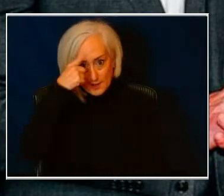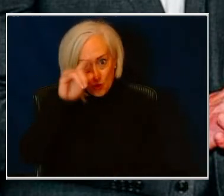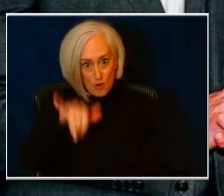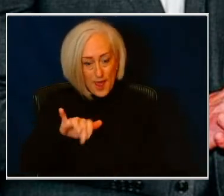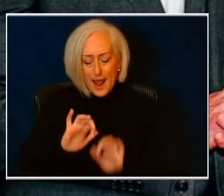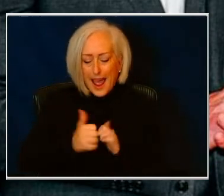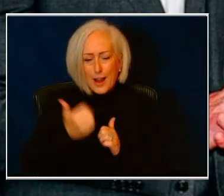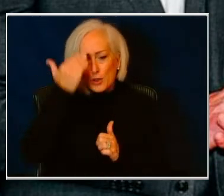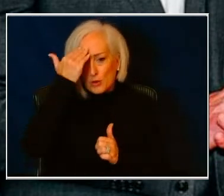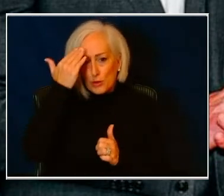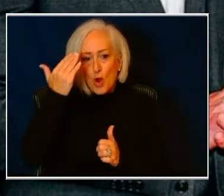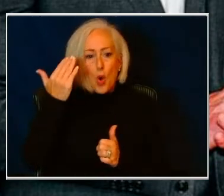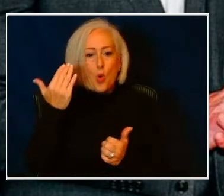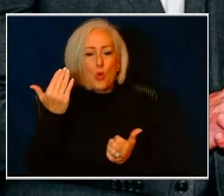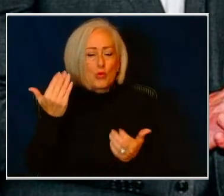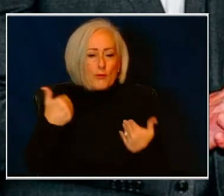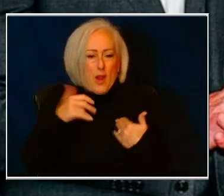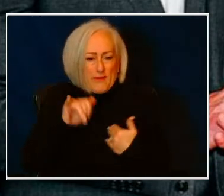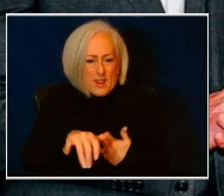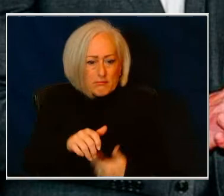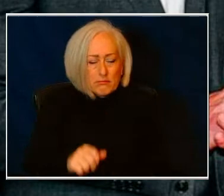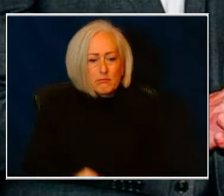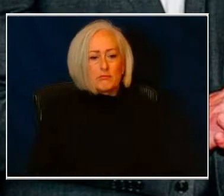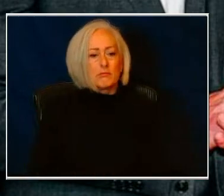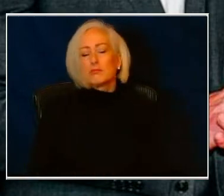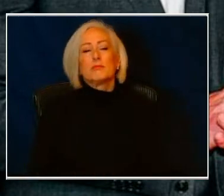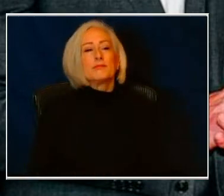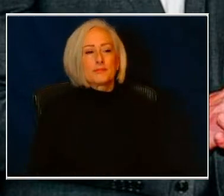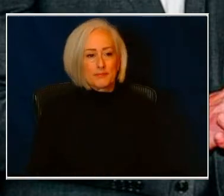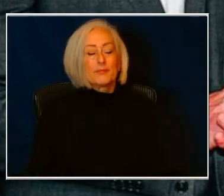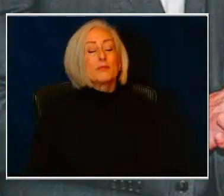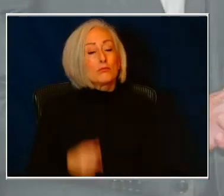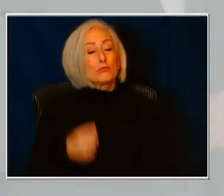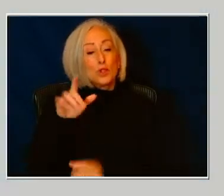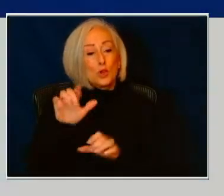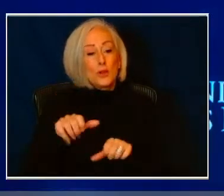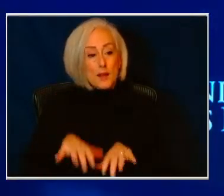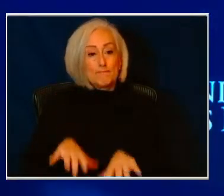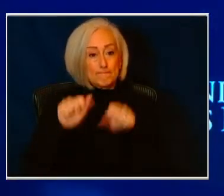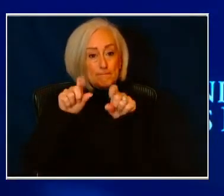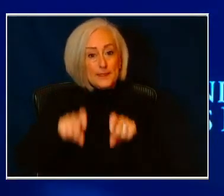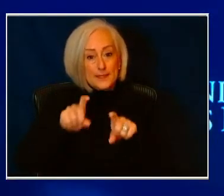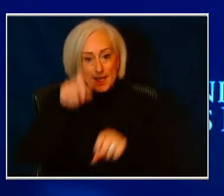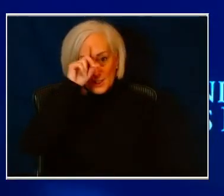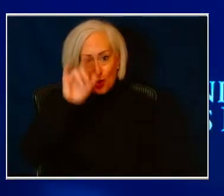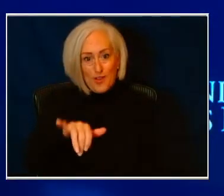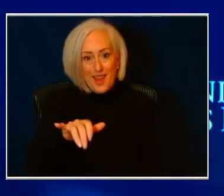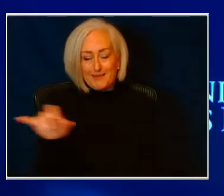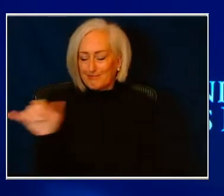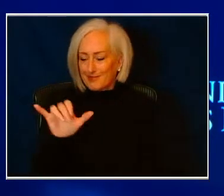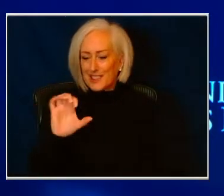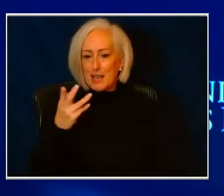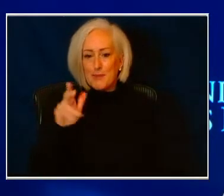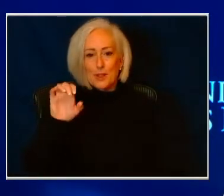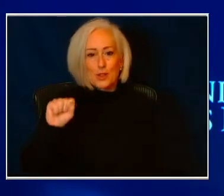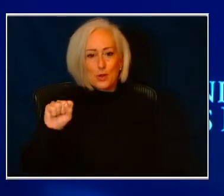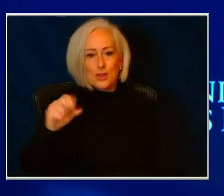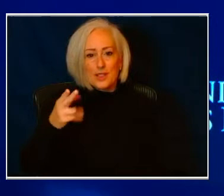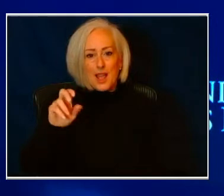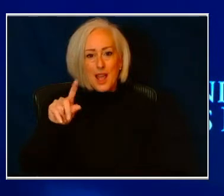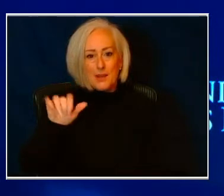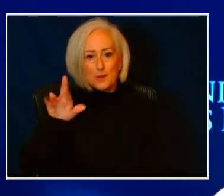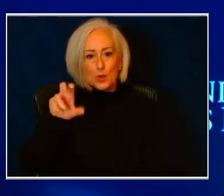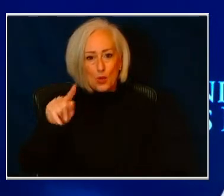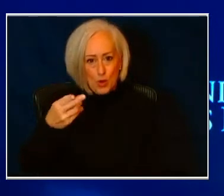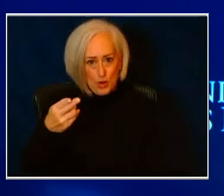Yeah, that's something you can get tested for, as Chris Hemsworth was tested. You